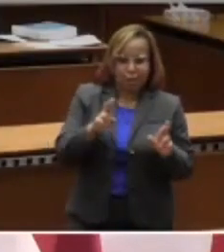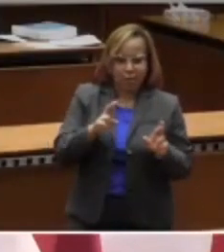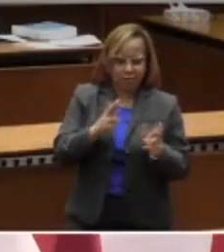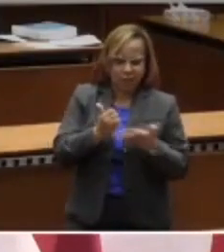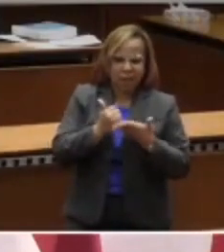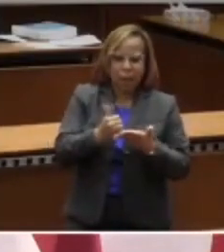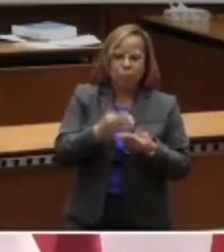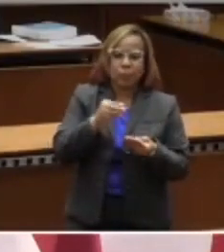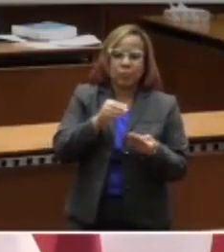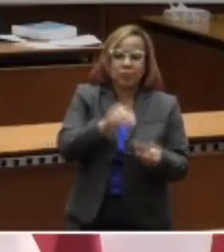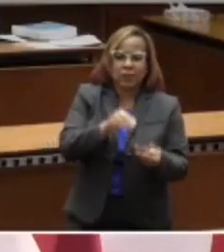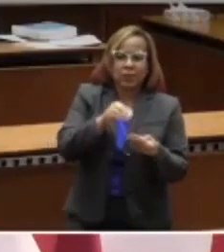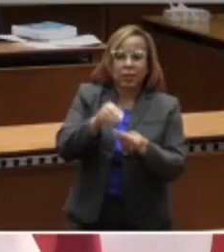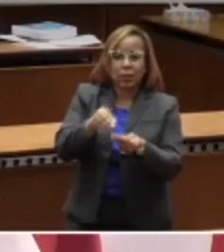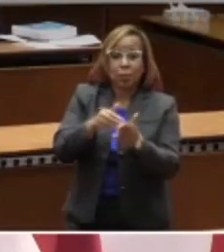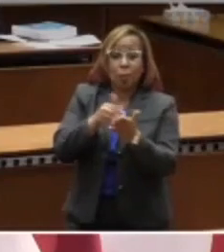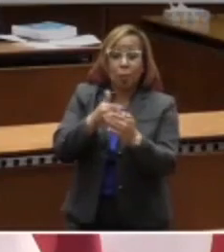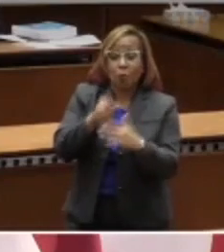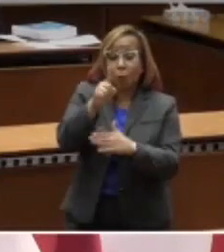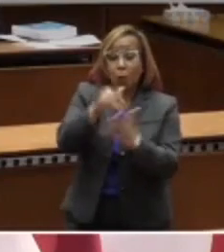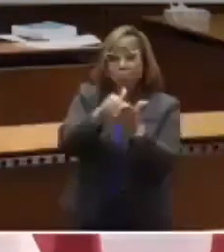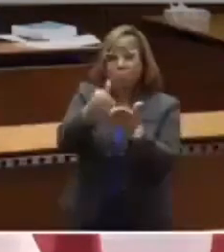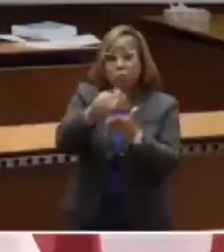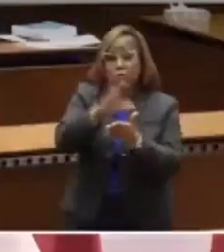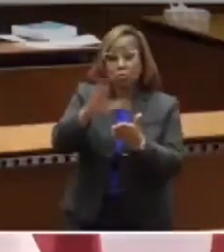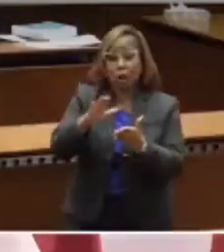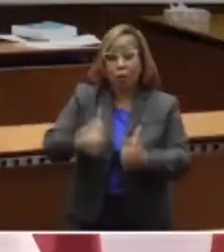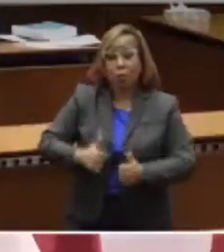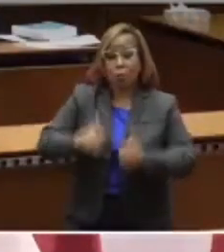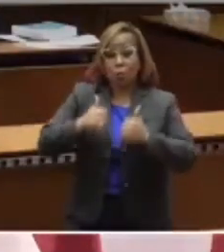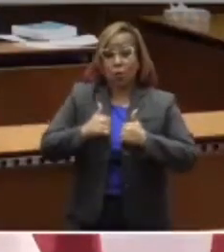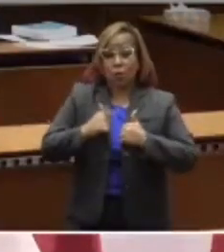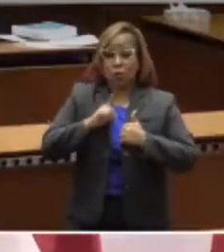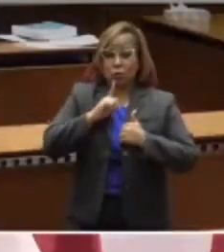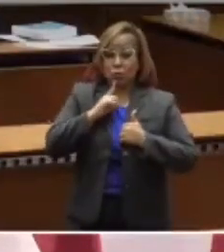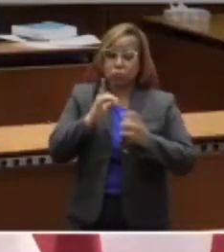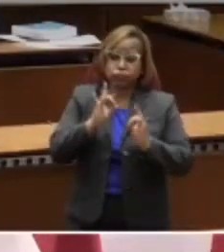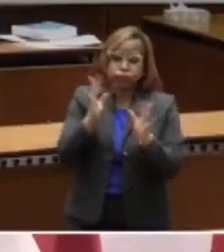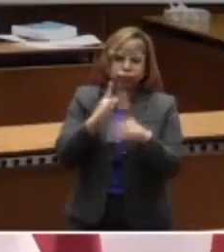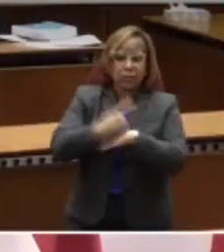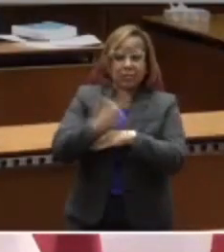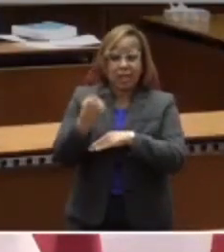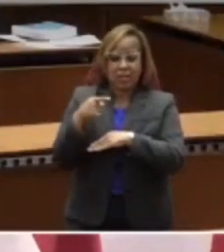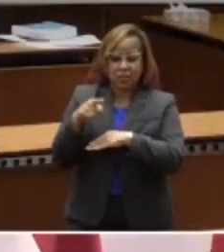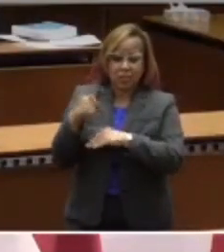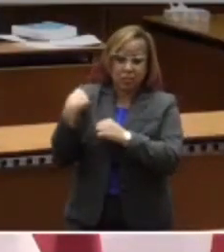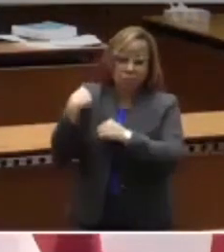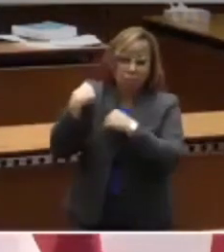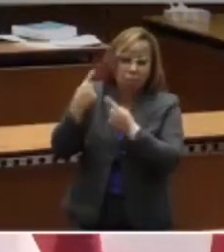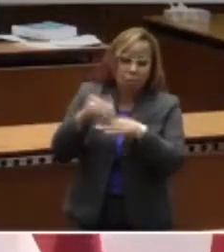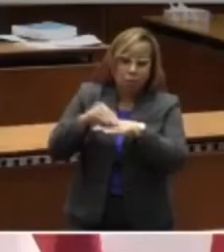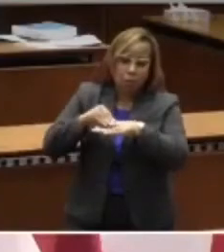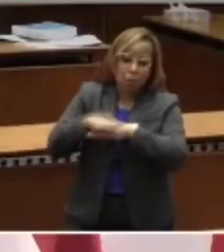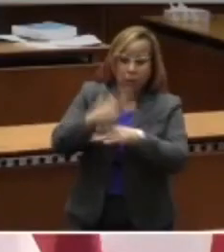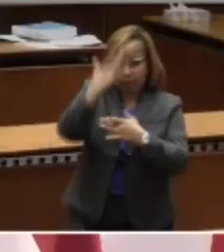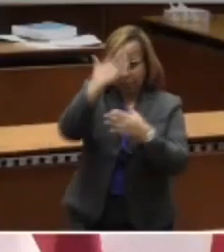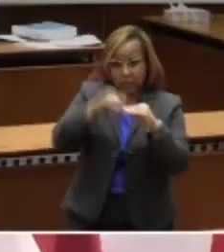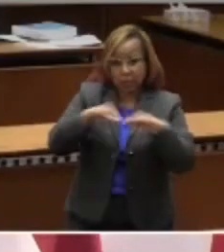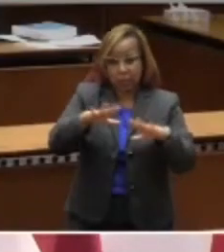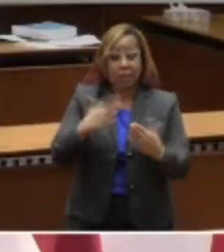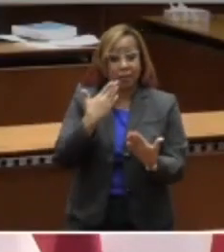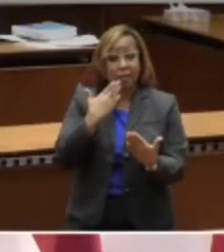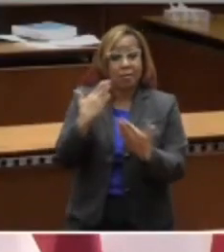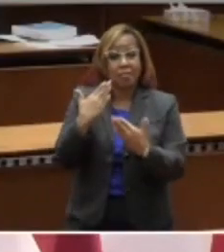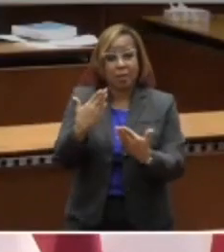feed over a million Chicagoans in the darkest early days of this ongoing pandemic. Thank